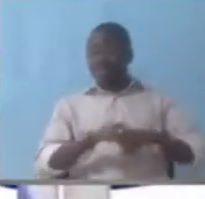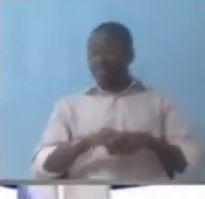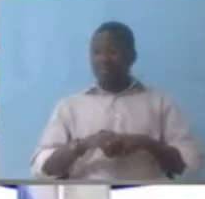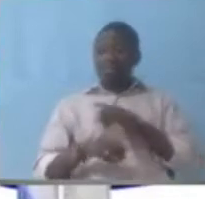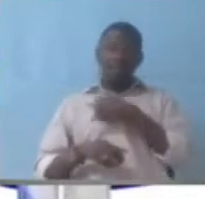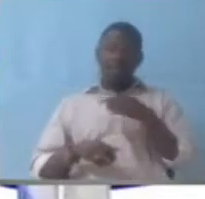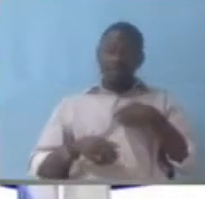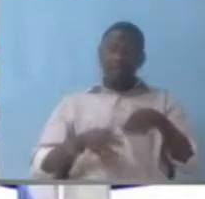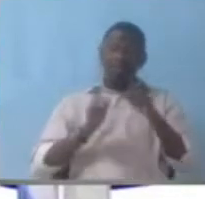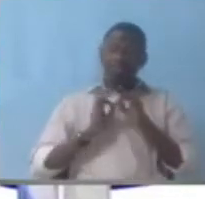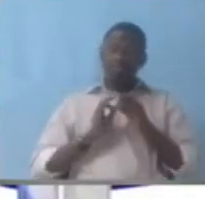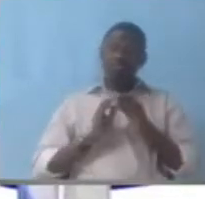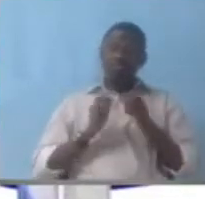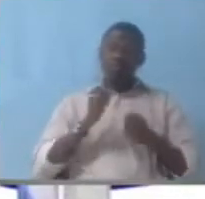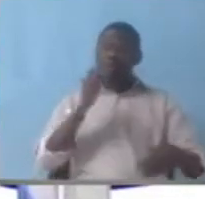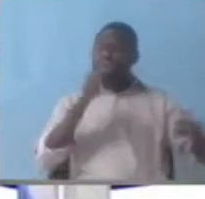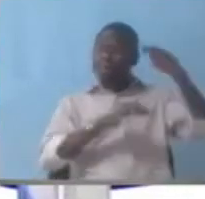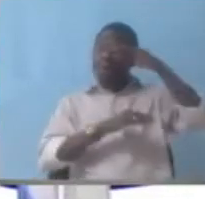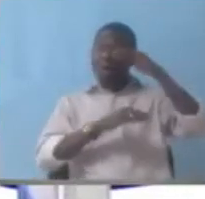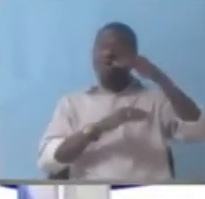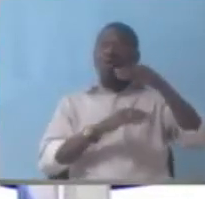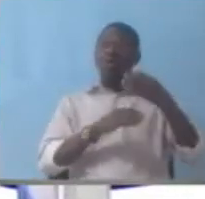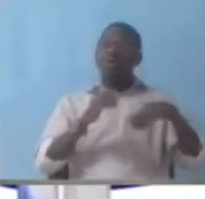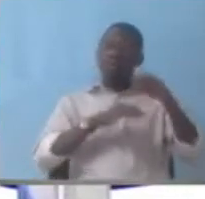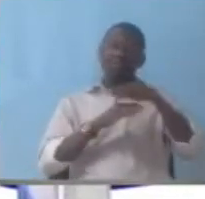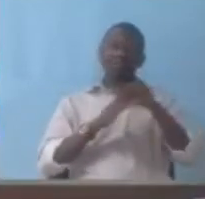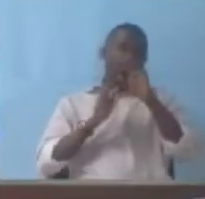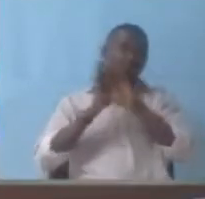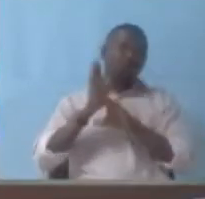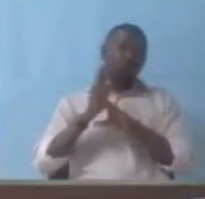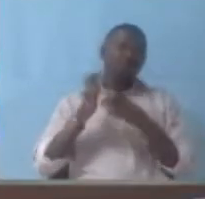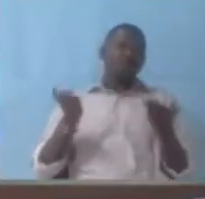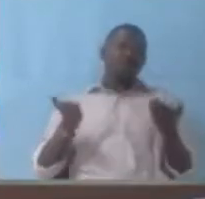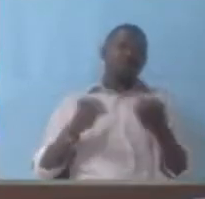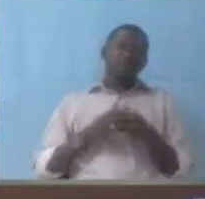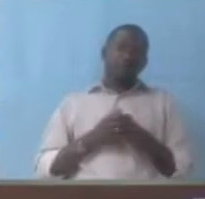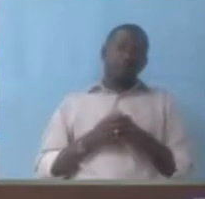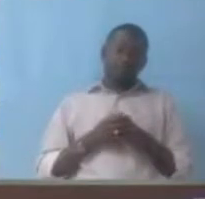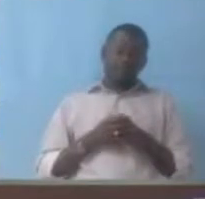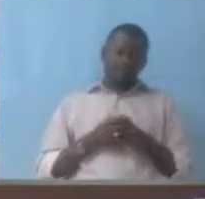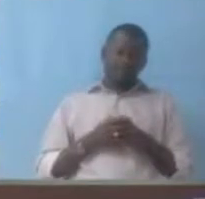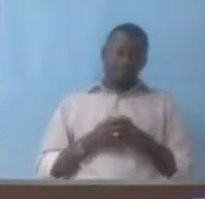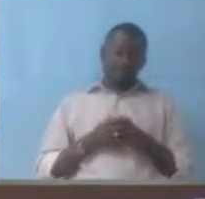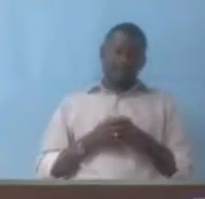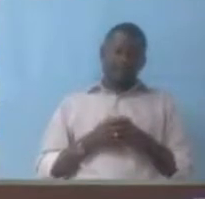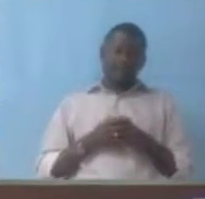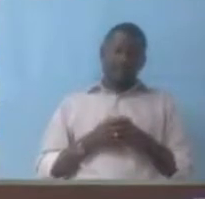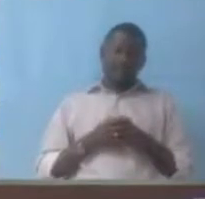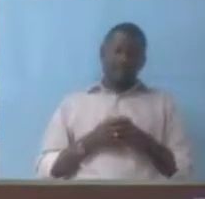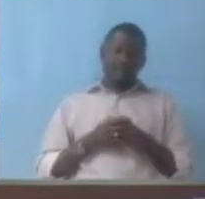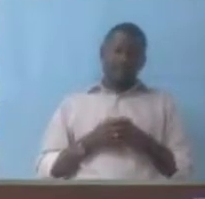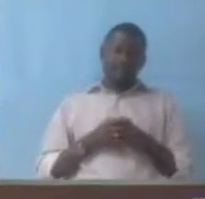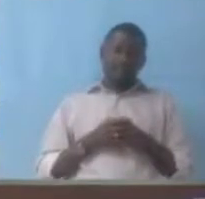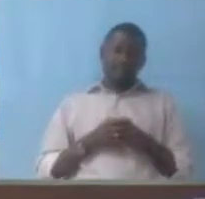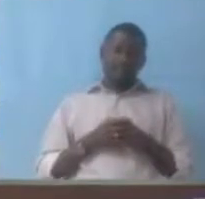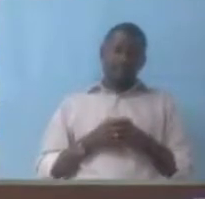supremacy over the very constitution. And what narana sort of a nindikri ni narana tambi maralo ke maralo ila maralo narana tambi katambi